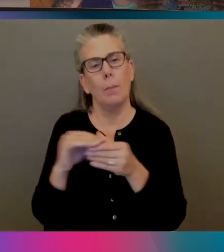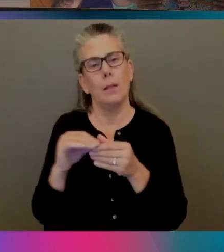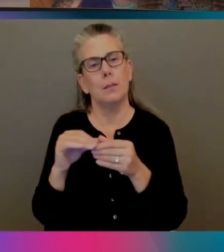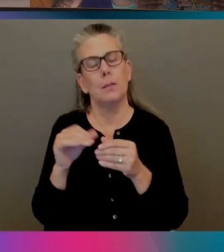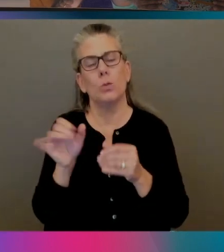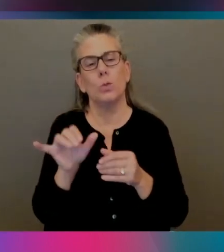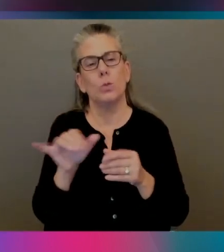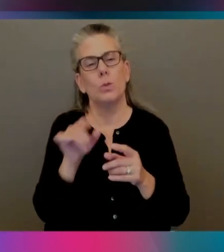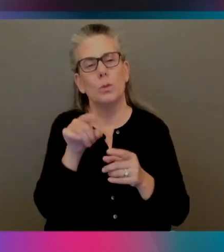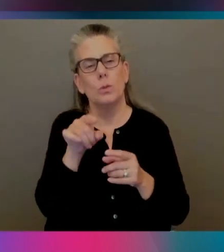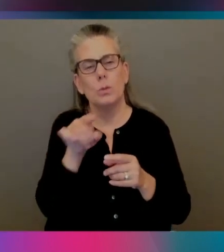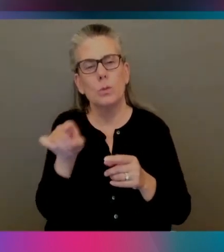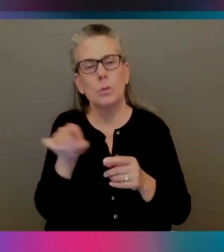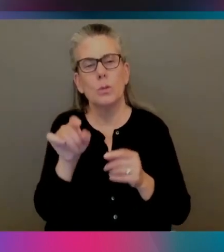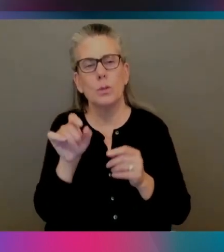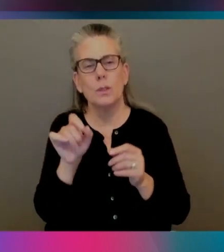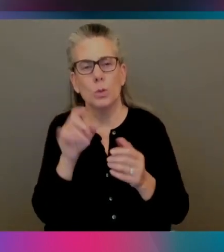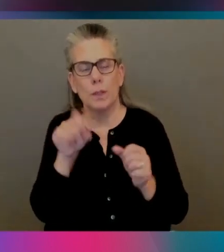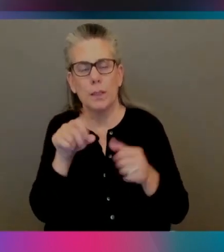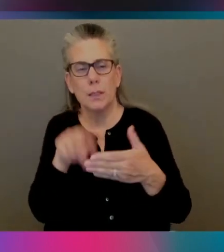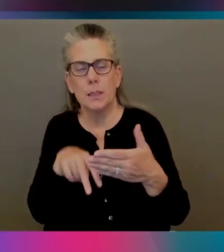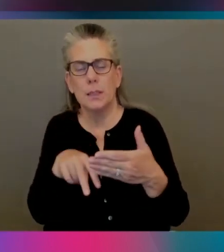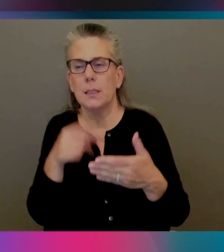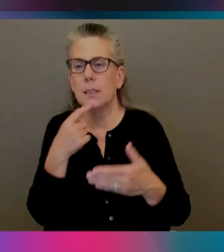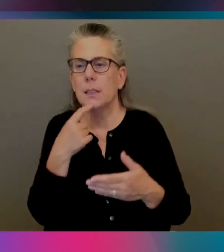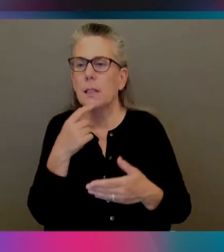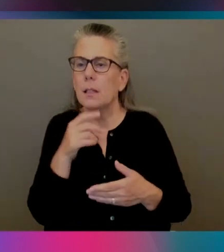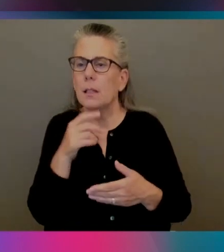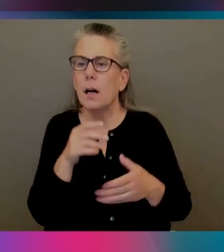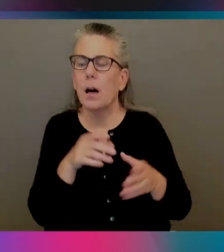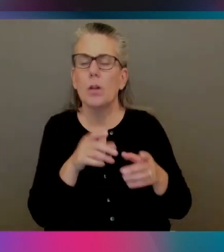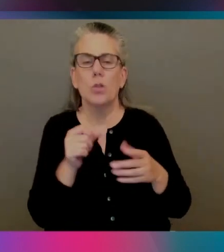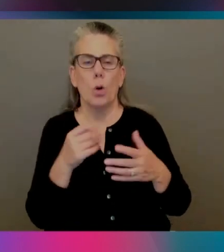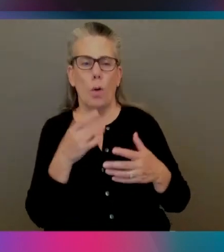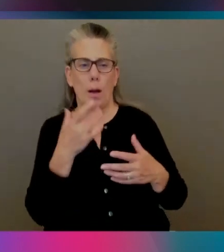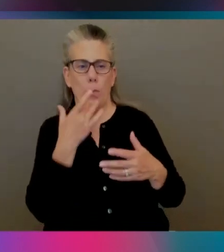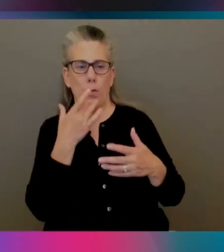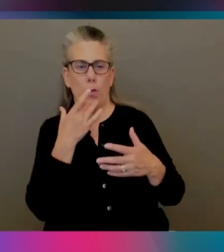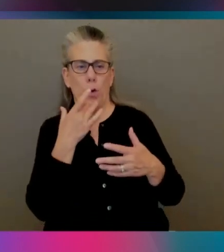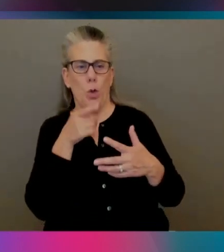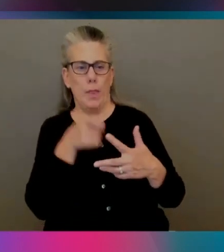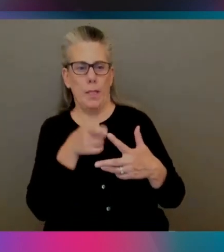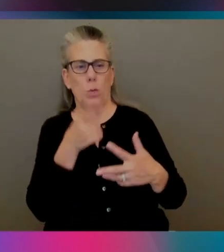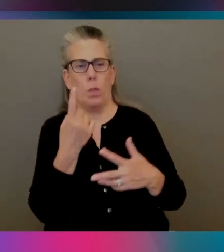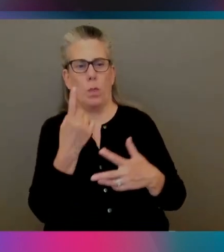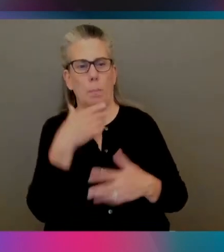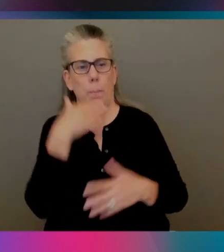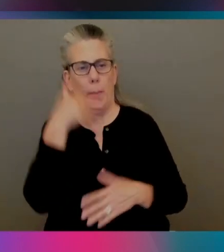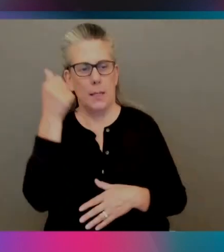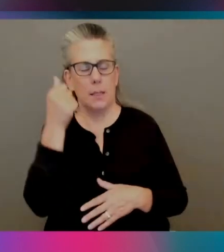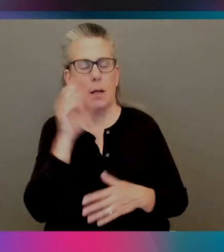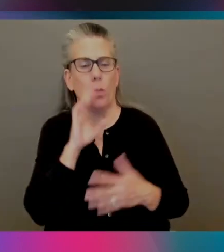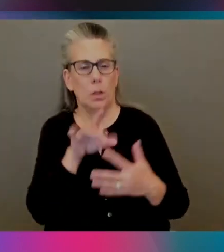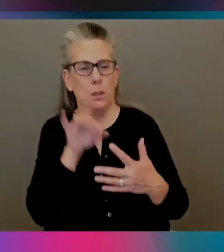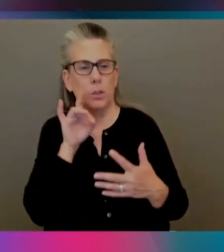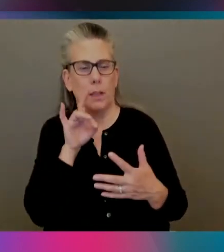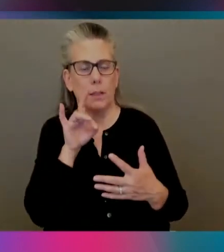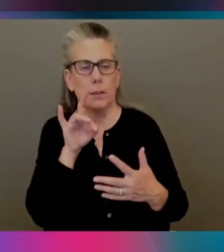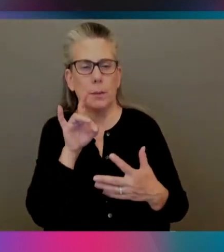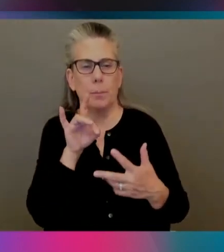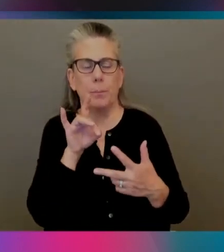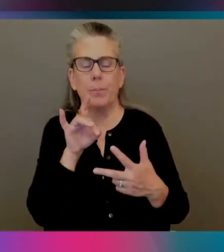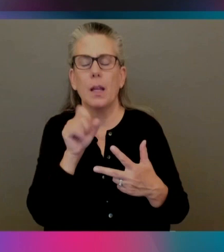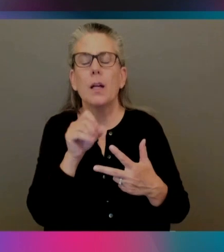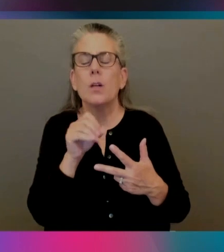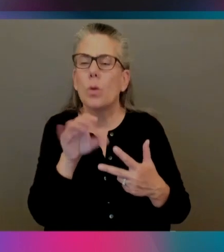third alternative the most. I'm going to accept that. And see, I think you mentioned you hit writing comments, so it is also writing the